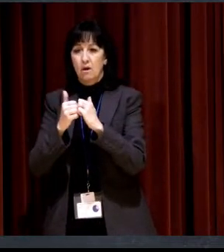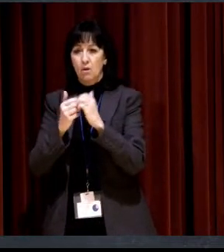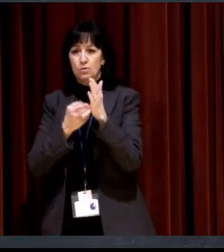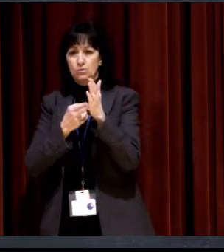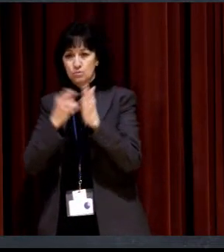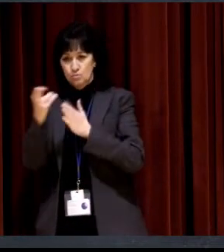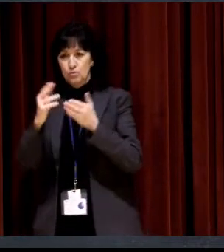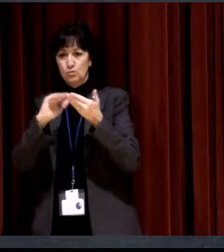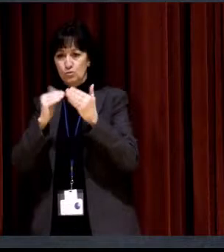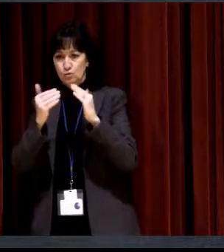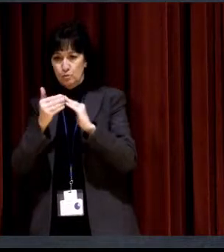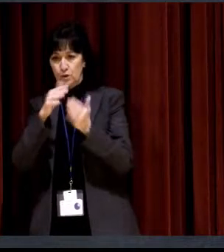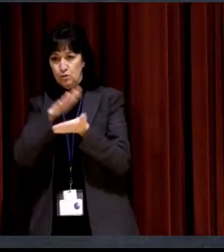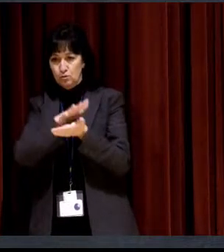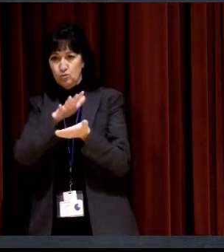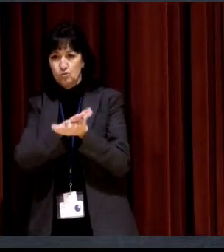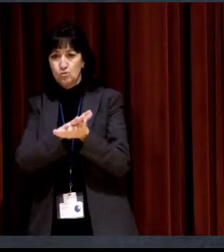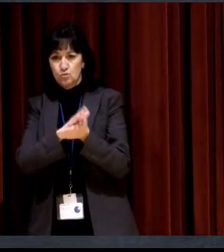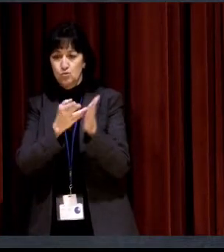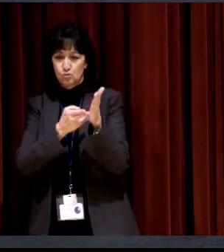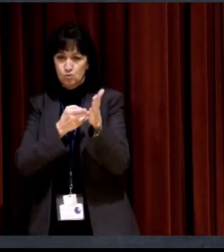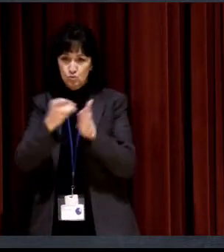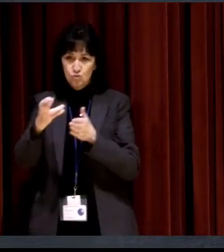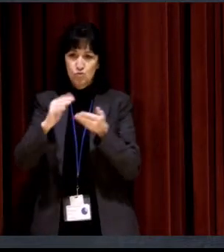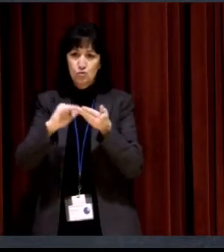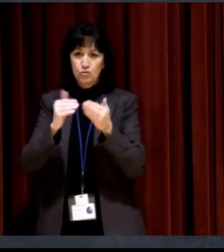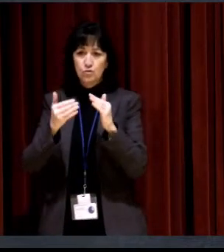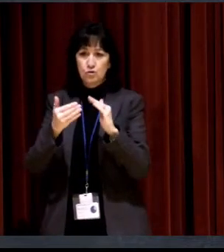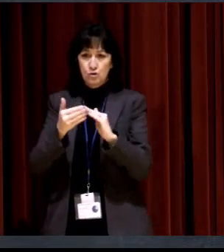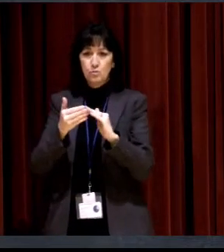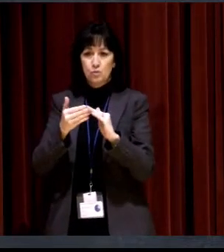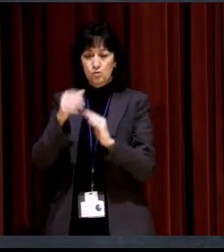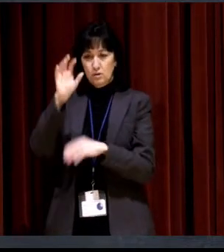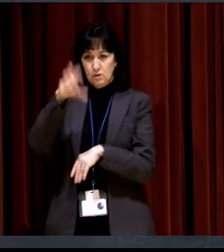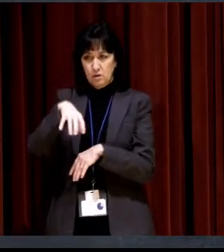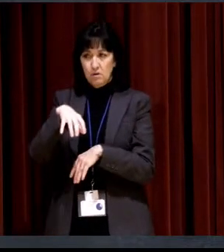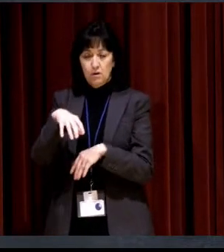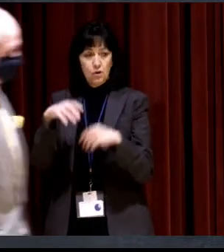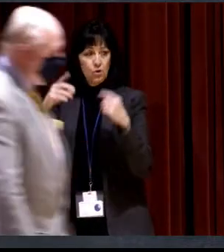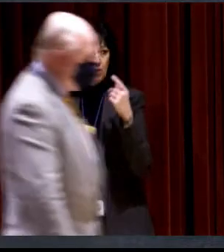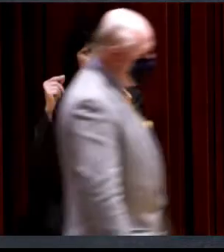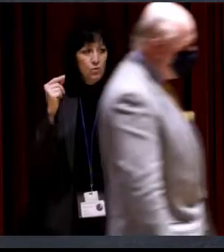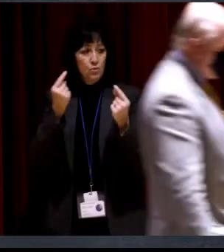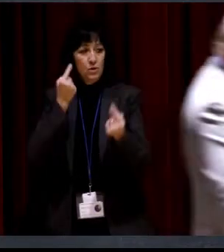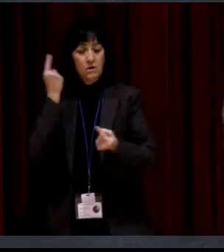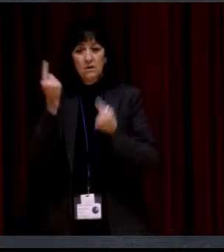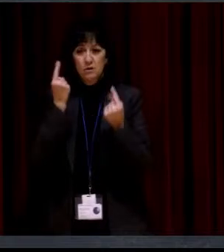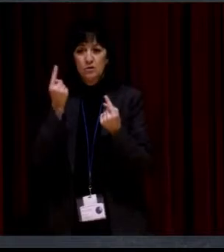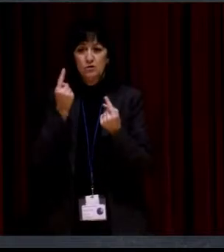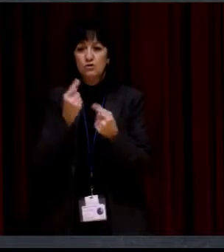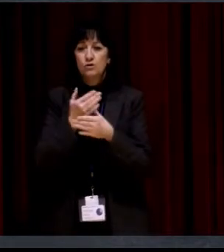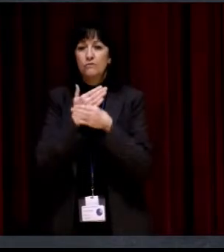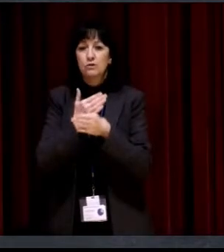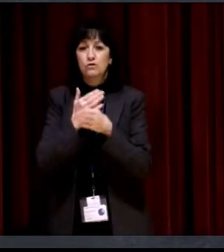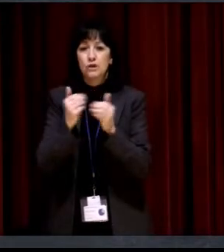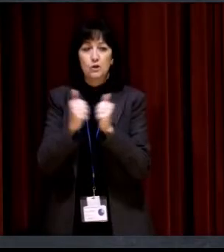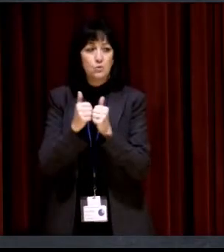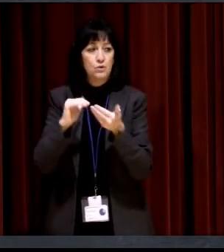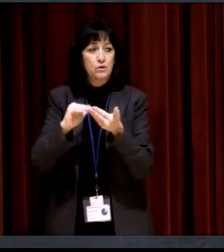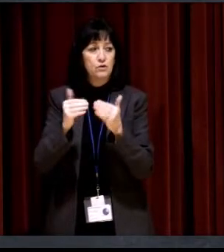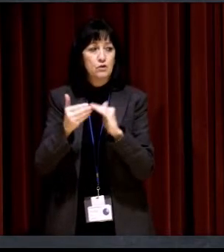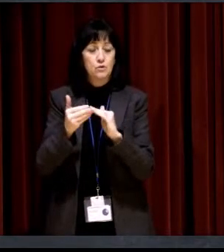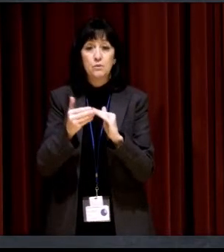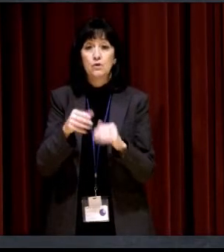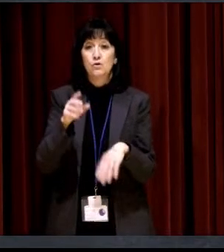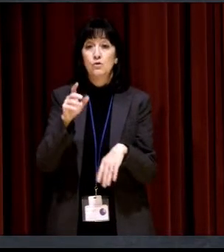and true community hubs, but also seeing like what decision making we should consider to have shared with folks in the community. So it's a